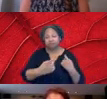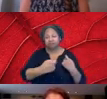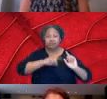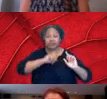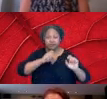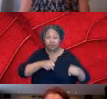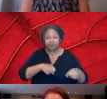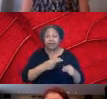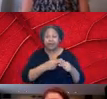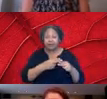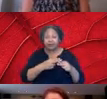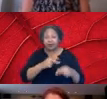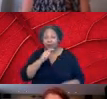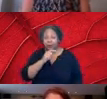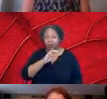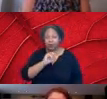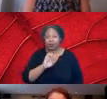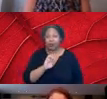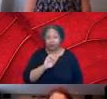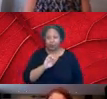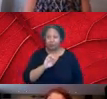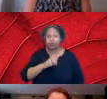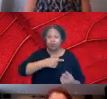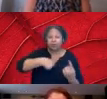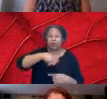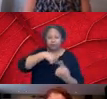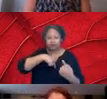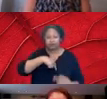my colleague Cole is around. It's just